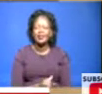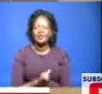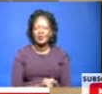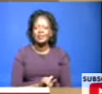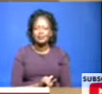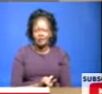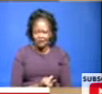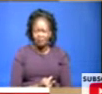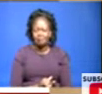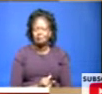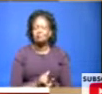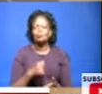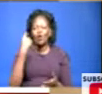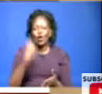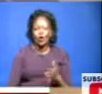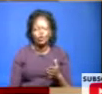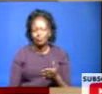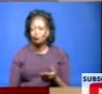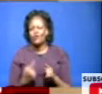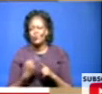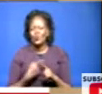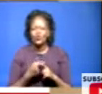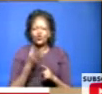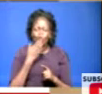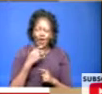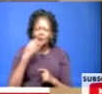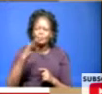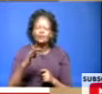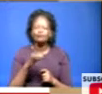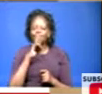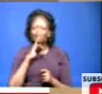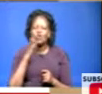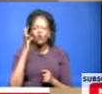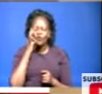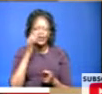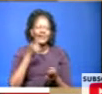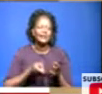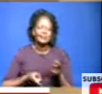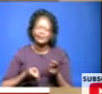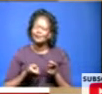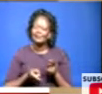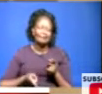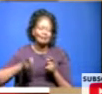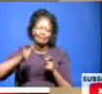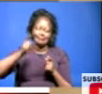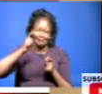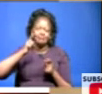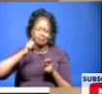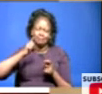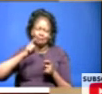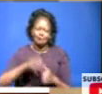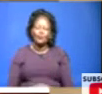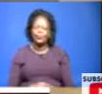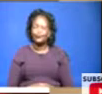Irish potatoes, sugar, Sukuma Wiki, beans and fruits rose at a higher rate to offset decreases in